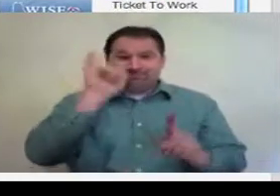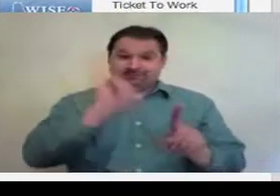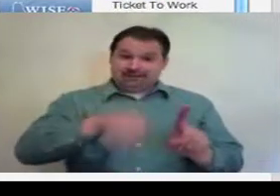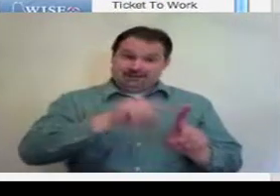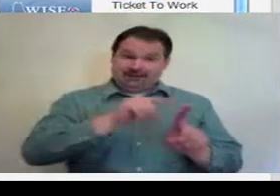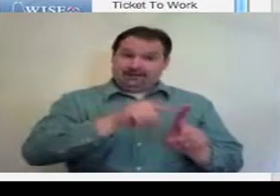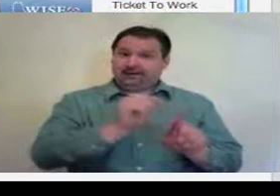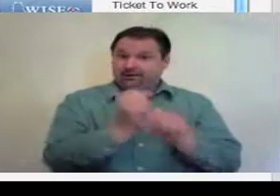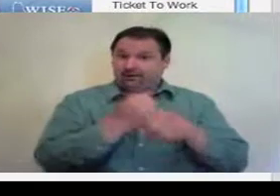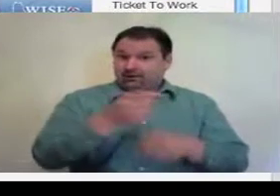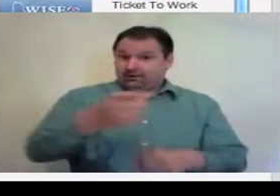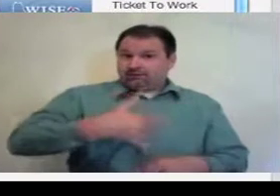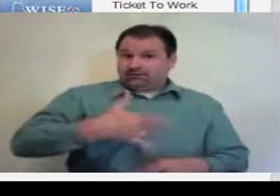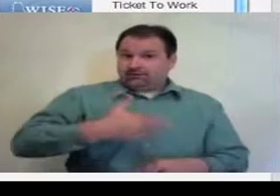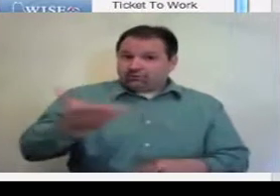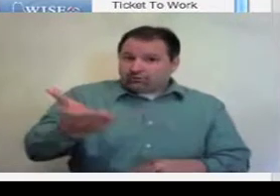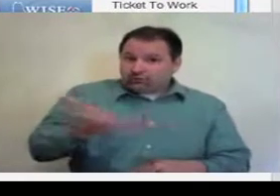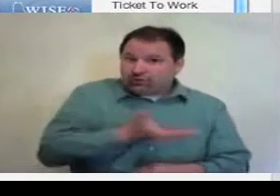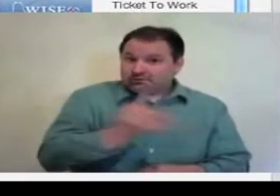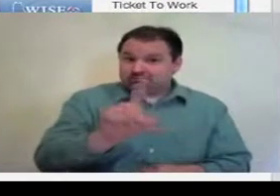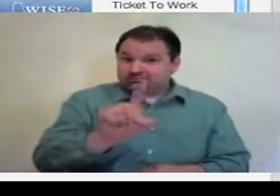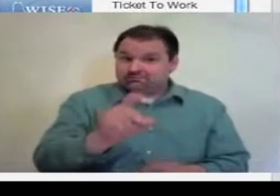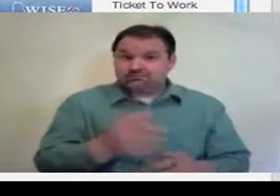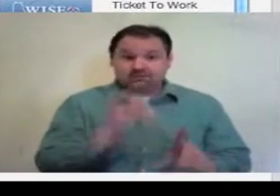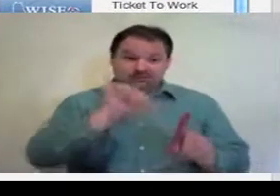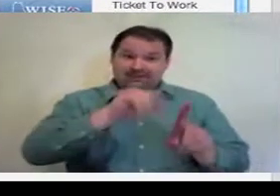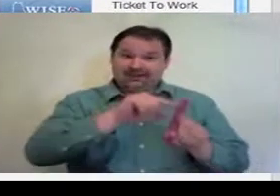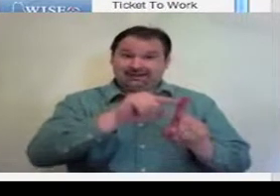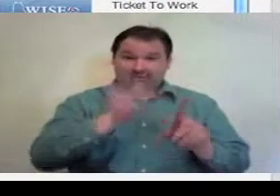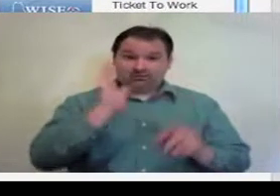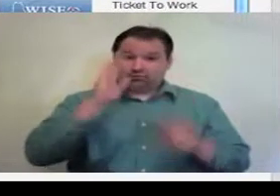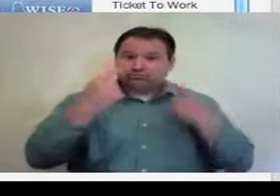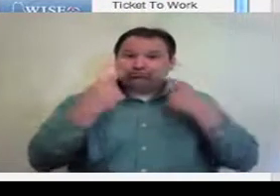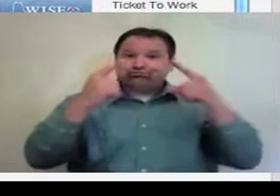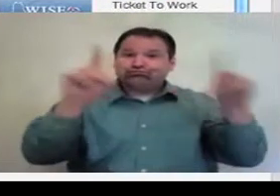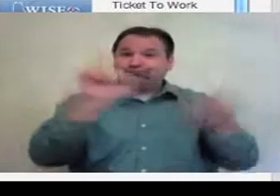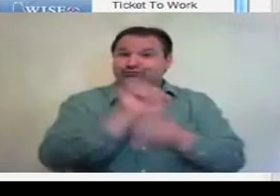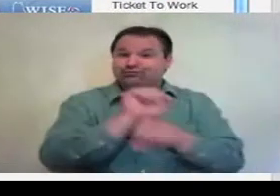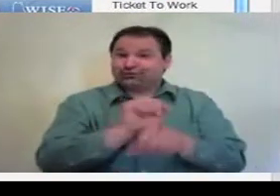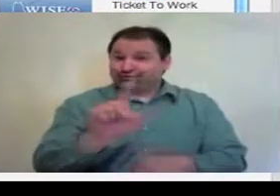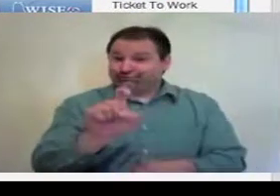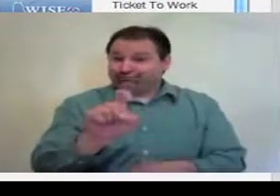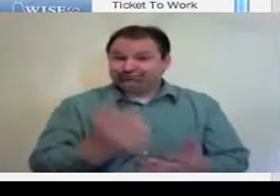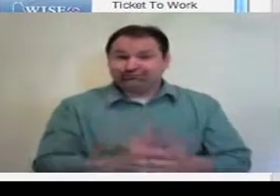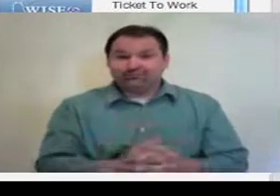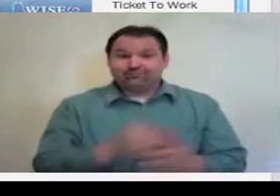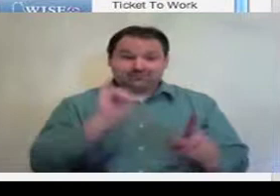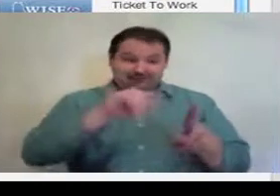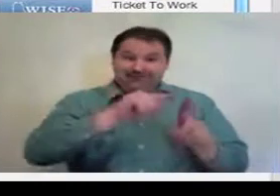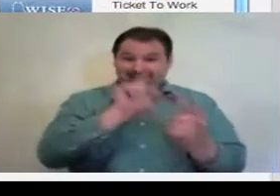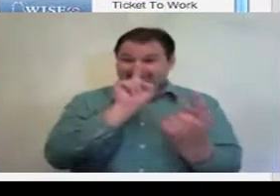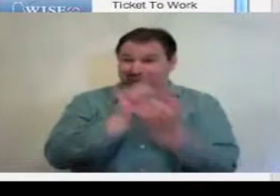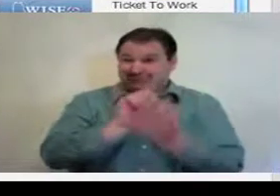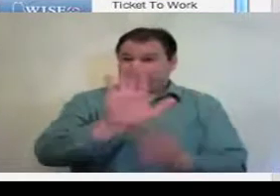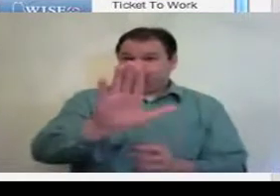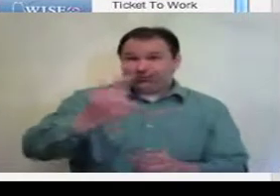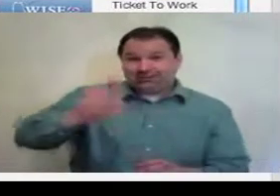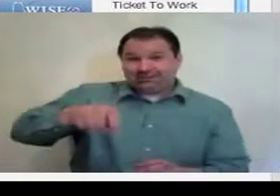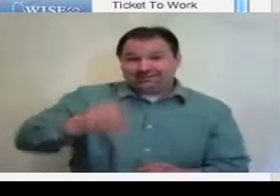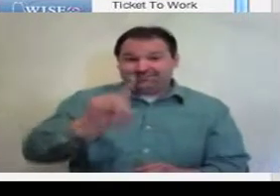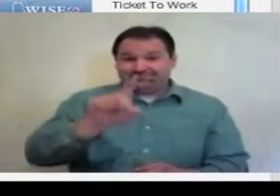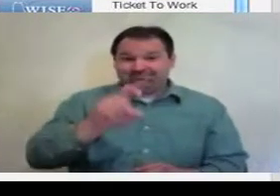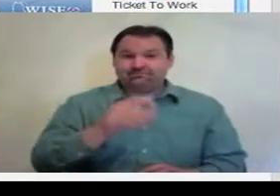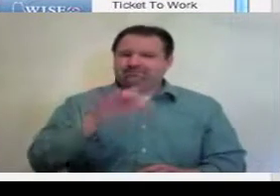them up, you should note whether or not they made you feel welcome. If you felt like you were going to be able to work with them and if they were going to meet